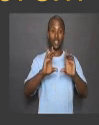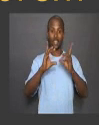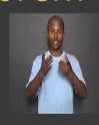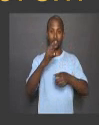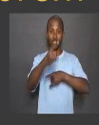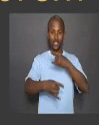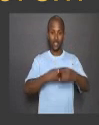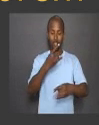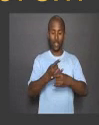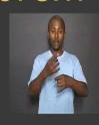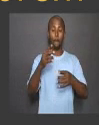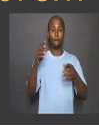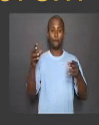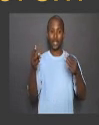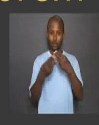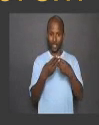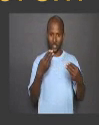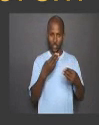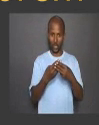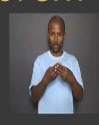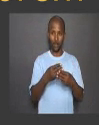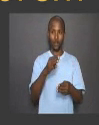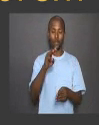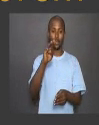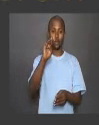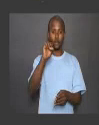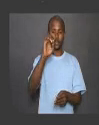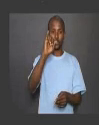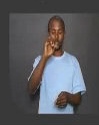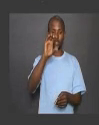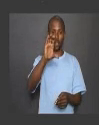century mathematician Michel Rolle.